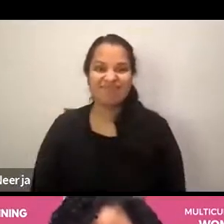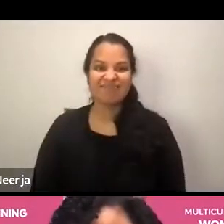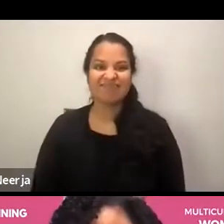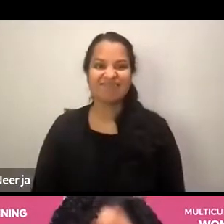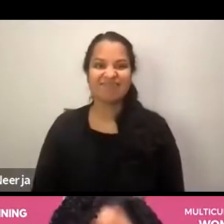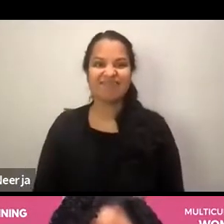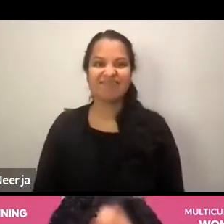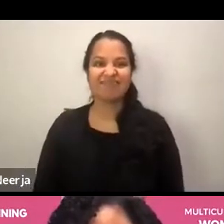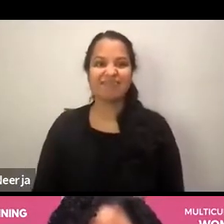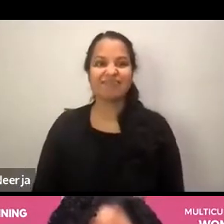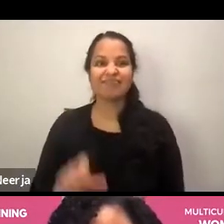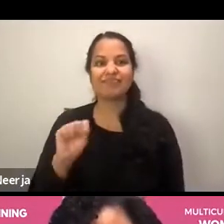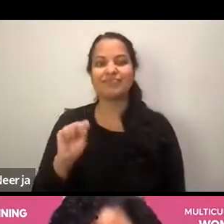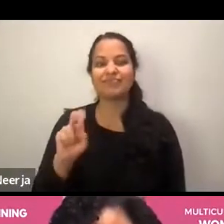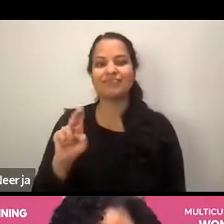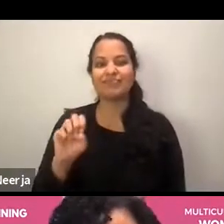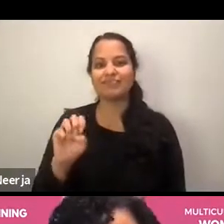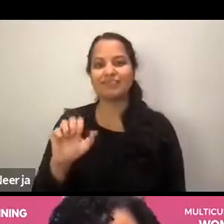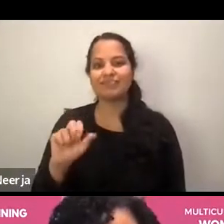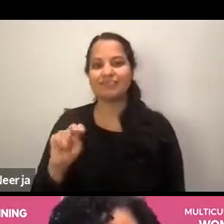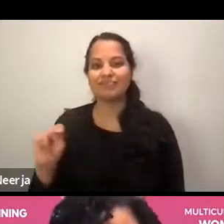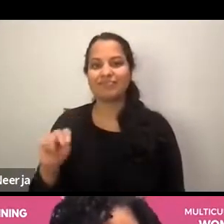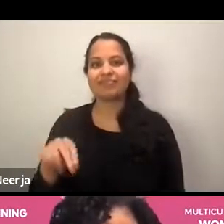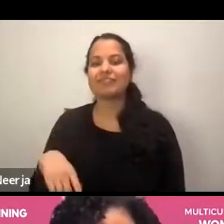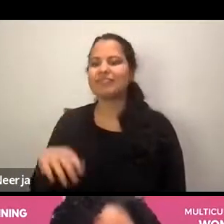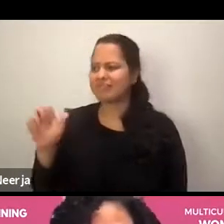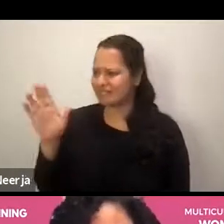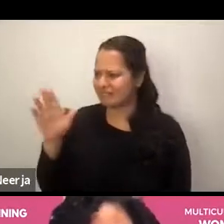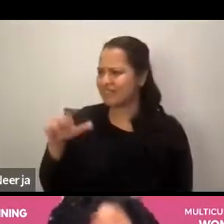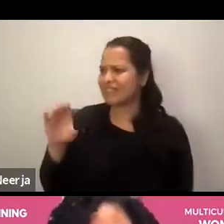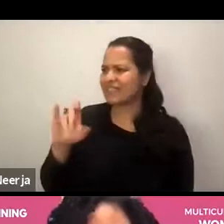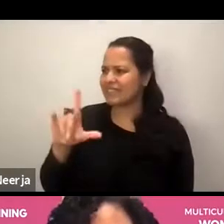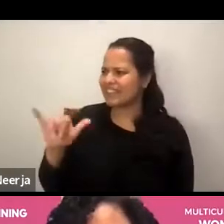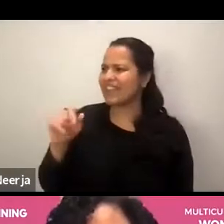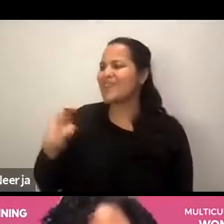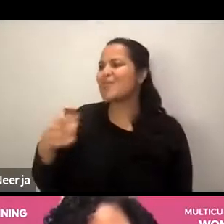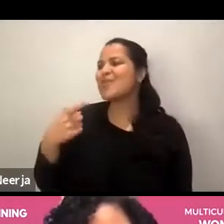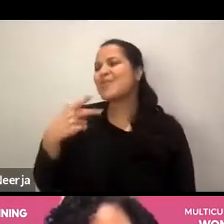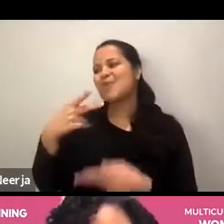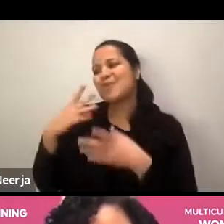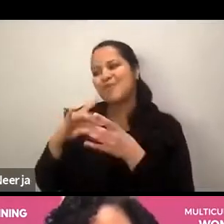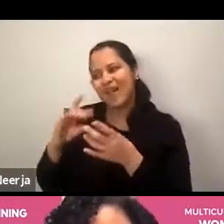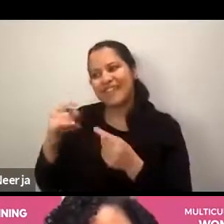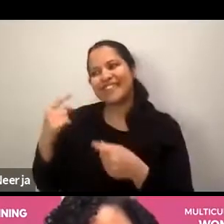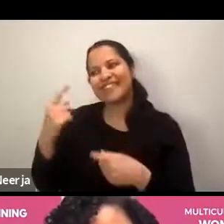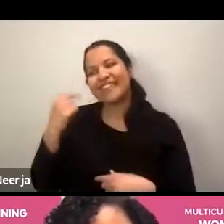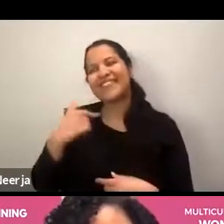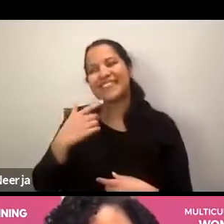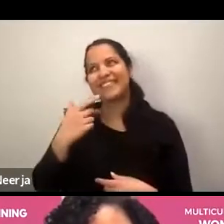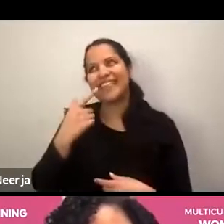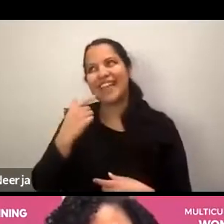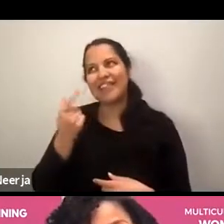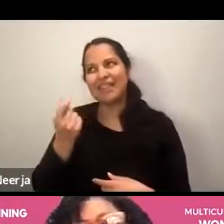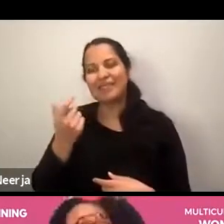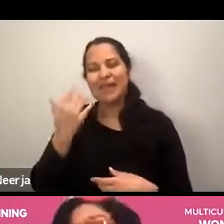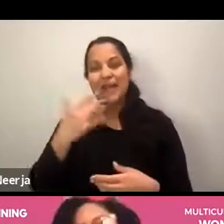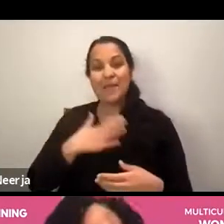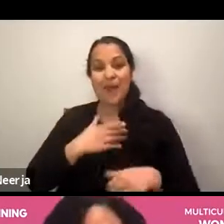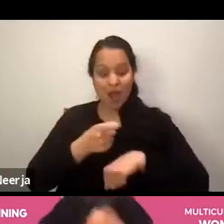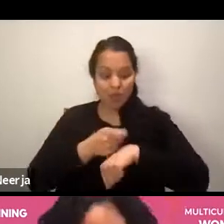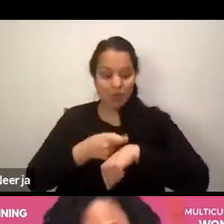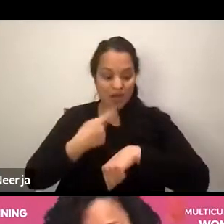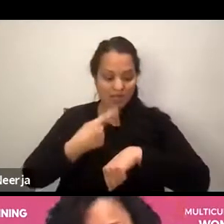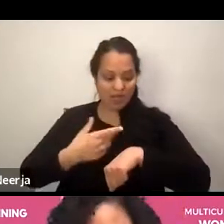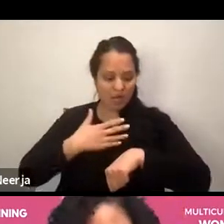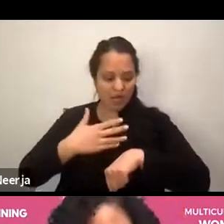So one of the things you said, Cecilia, I started to laugh in my mind, because my watch tells me I need to breathe, and that